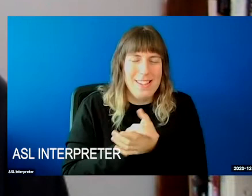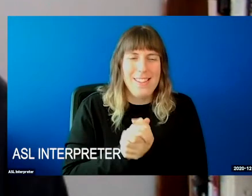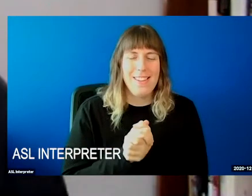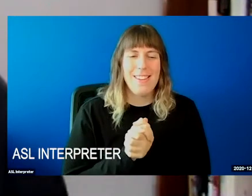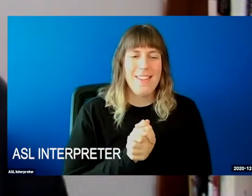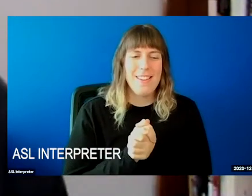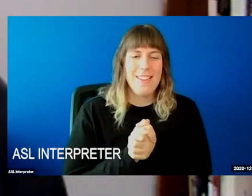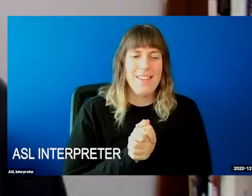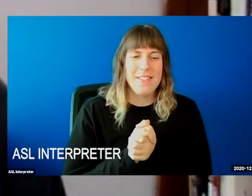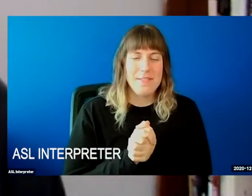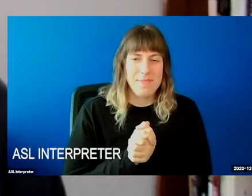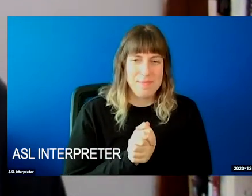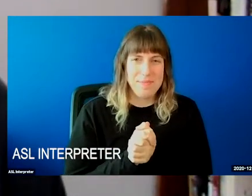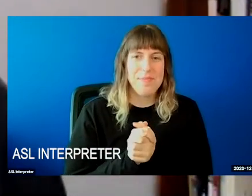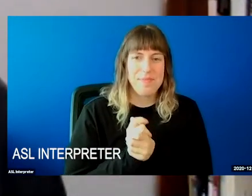that